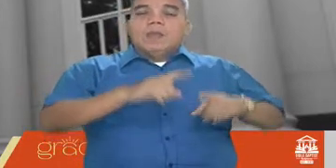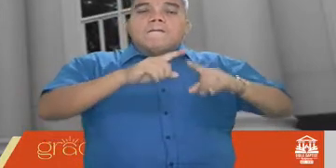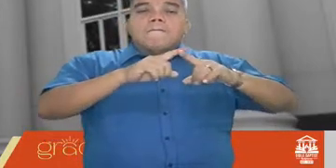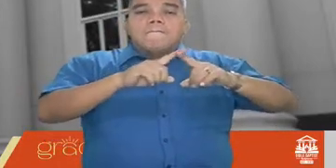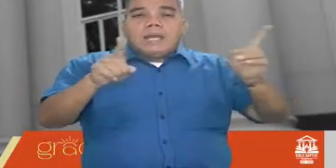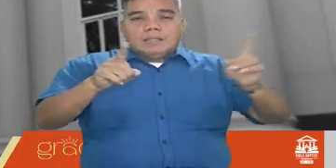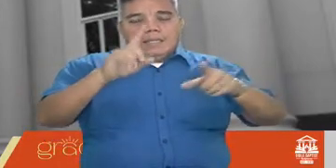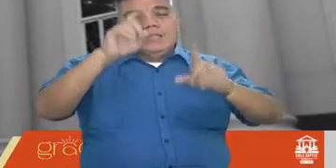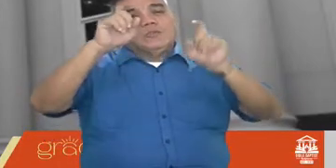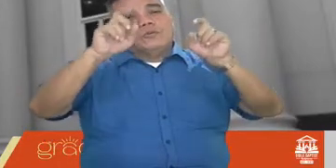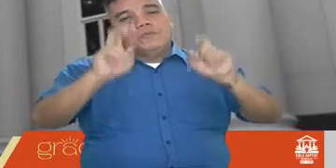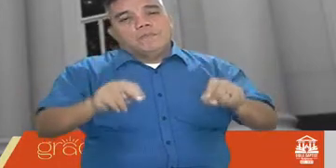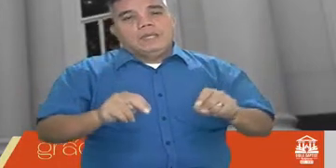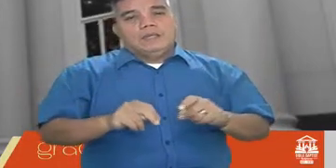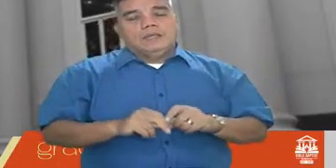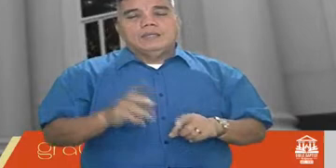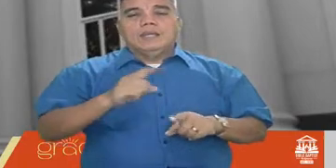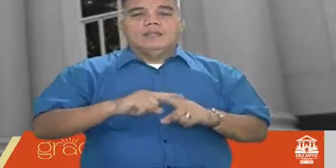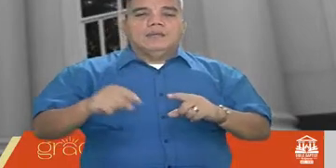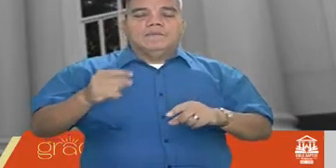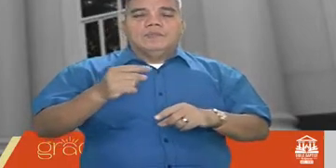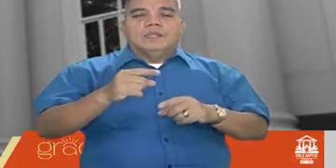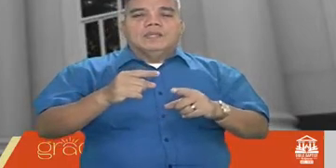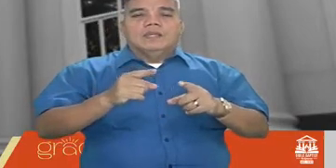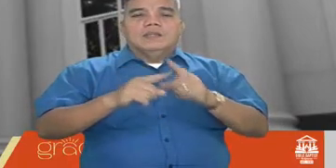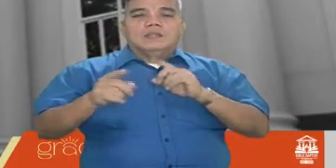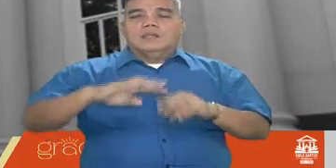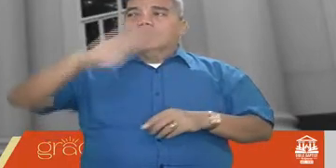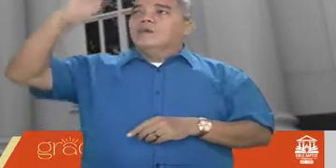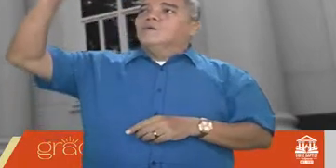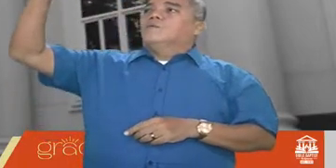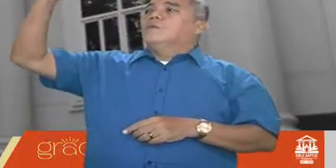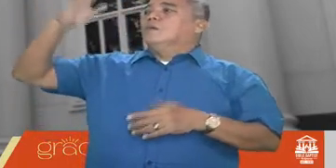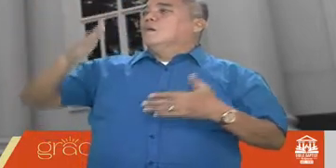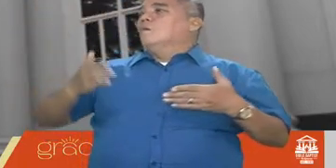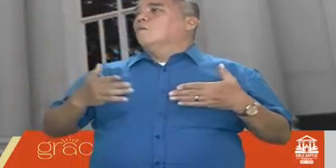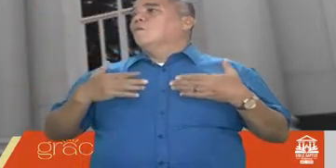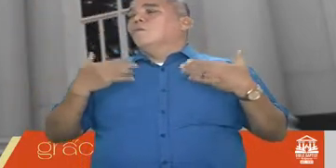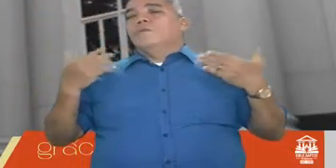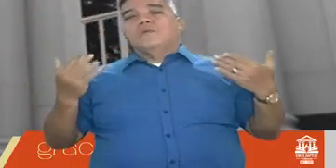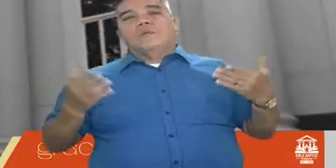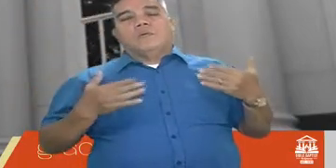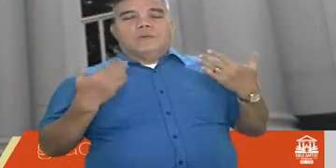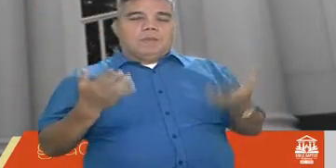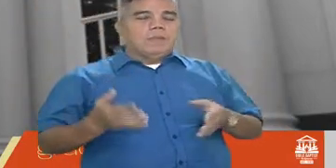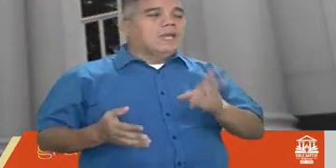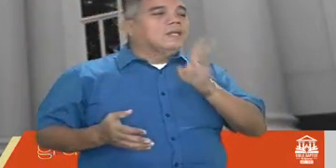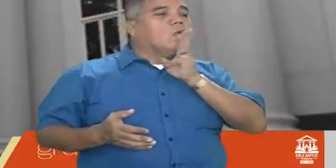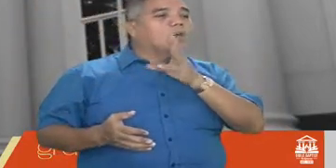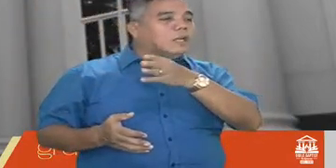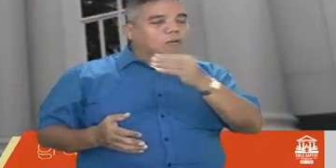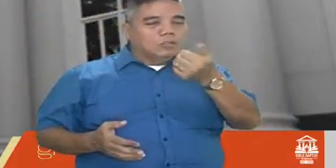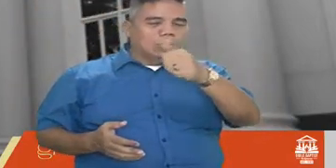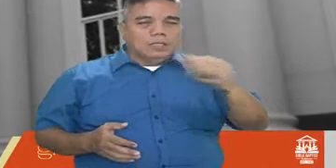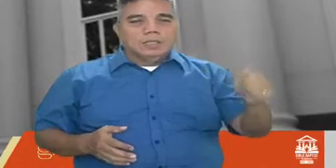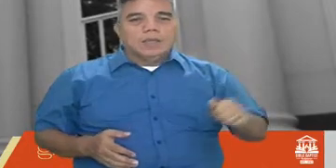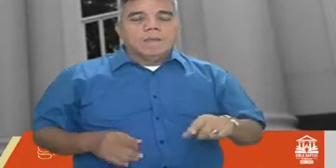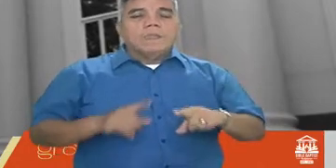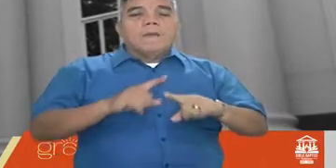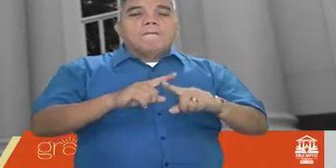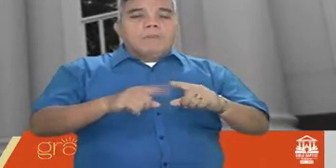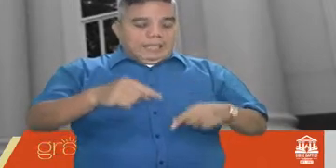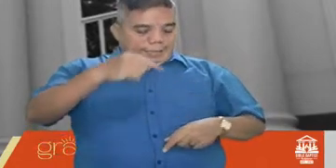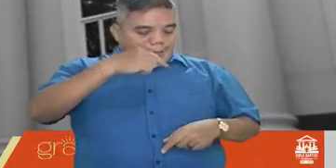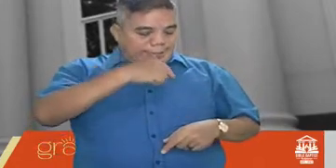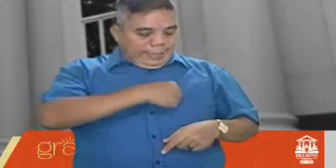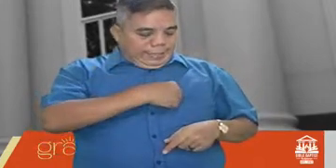Onya nourish the root with the warmth of the sunshine and water and the minerals. Kanang root